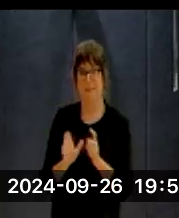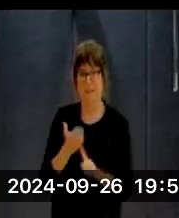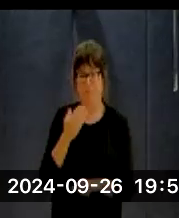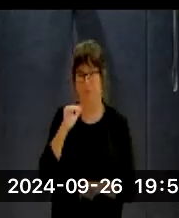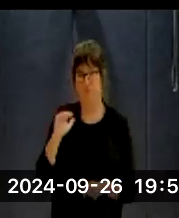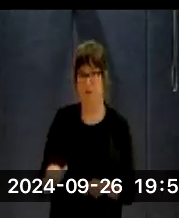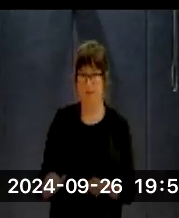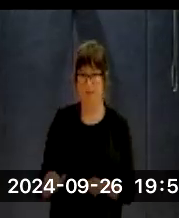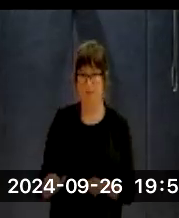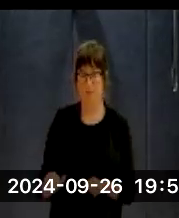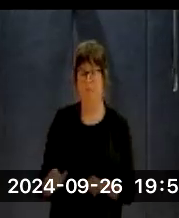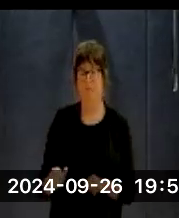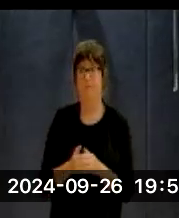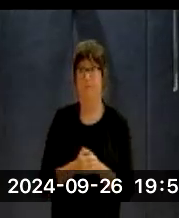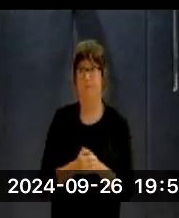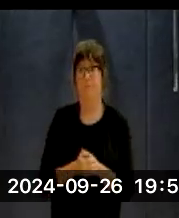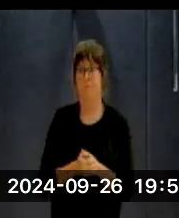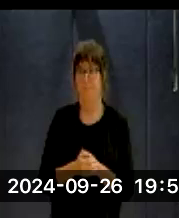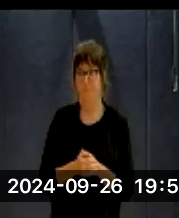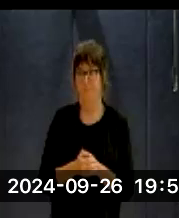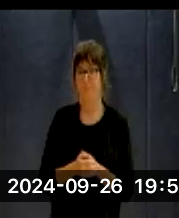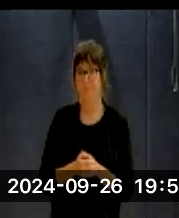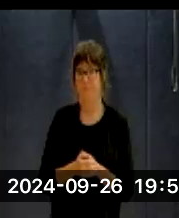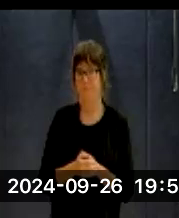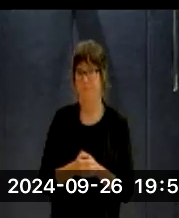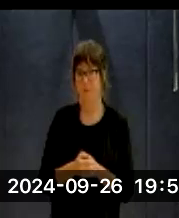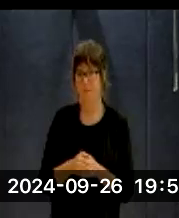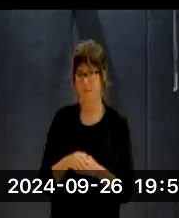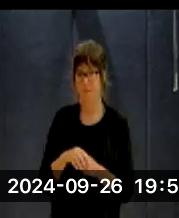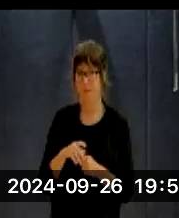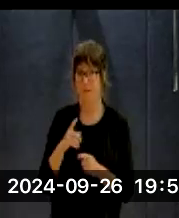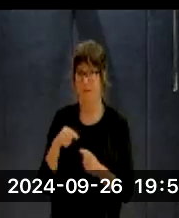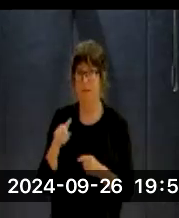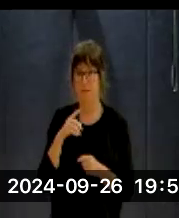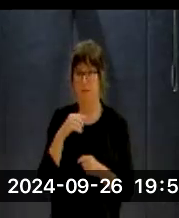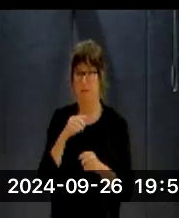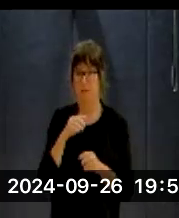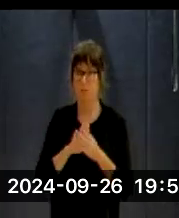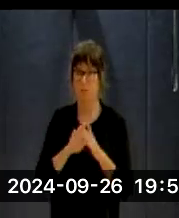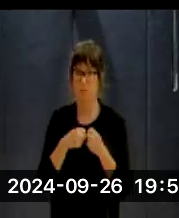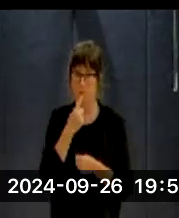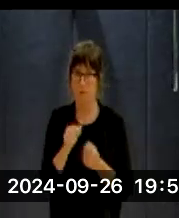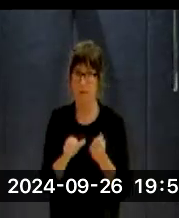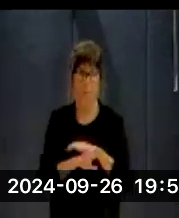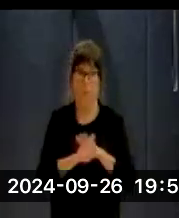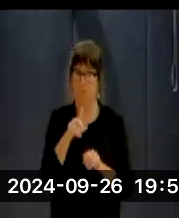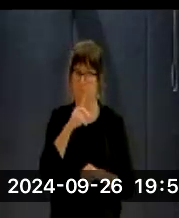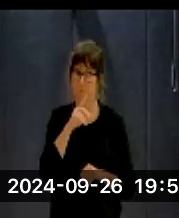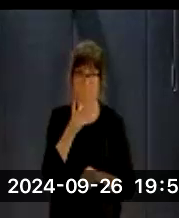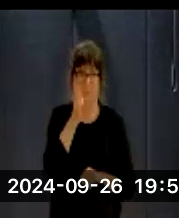aide they instructed the school team instructed the aide to not tell the parent at